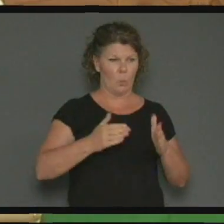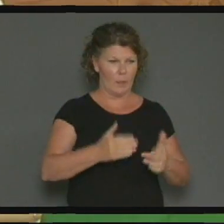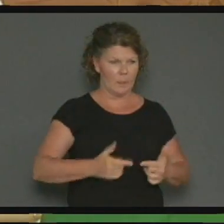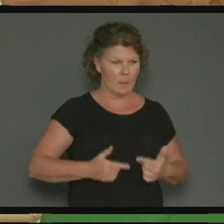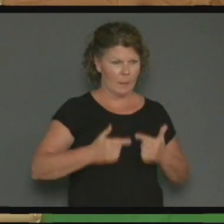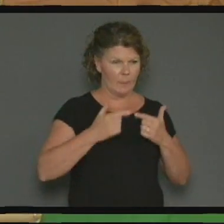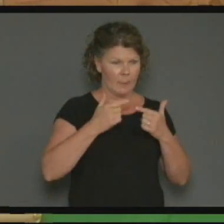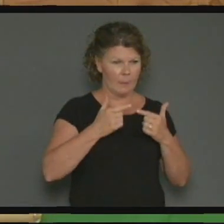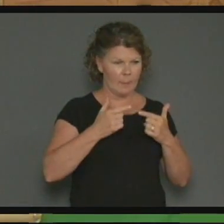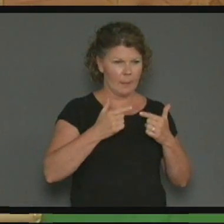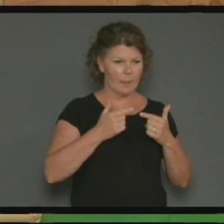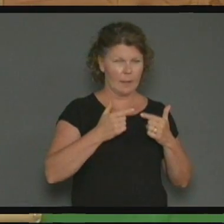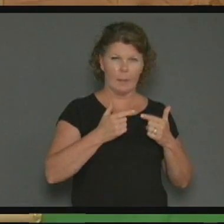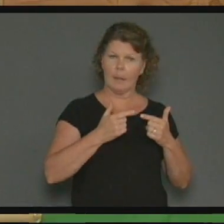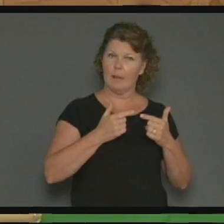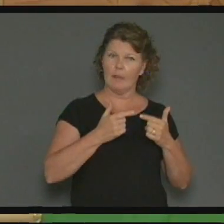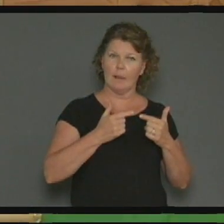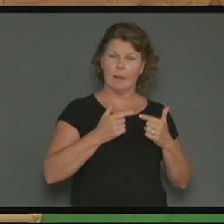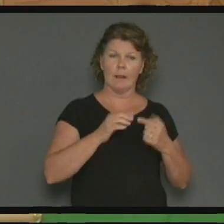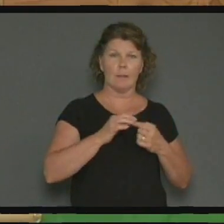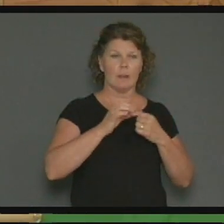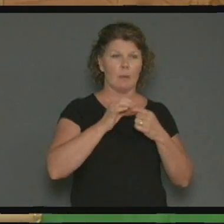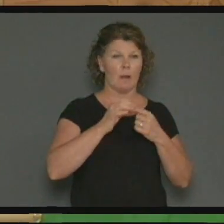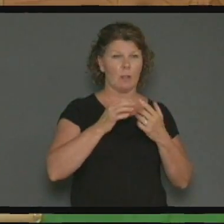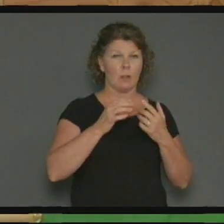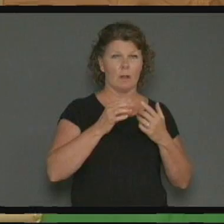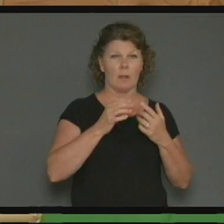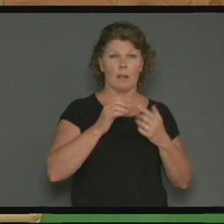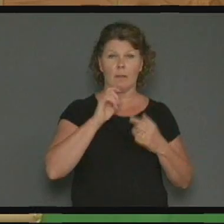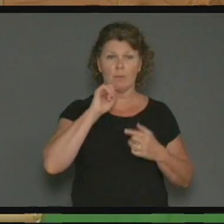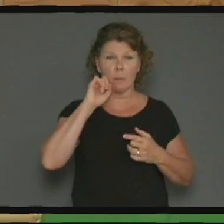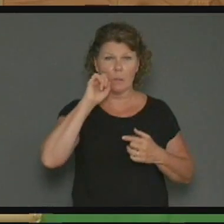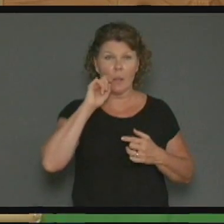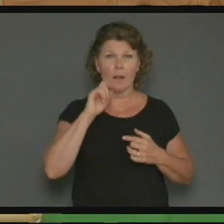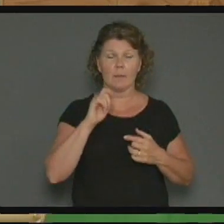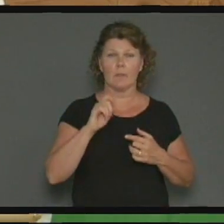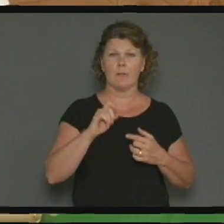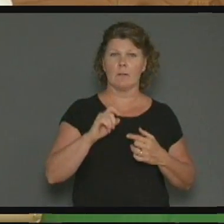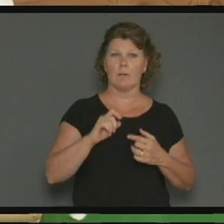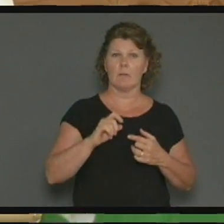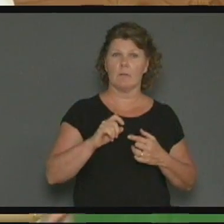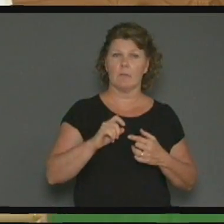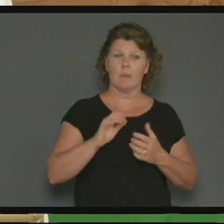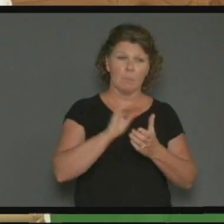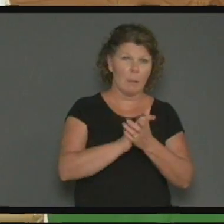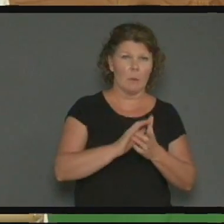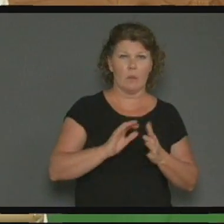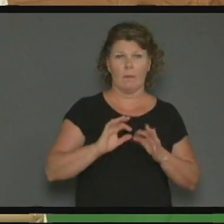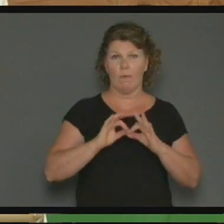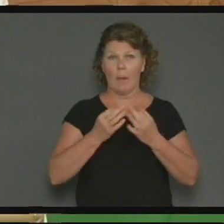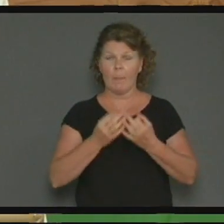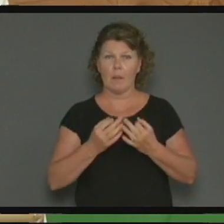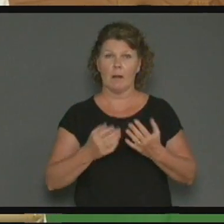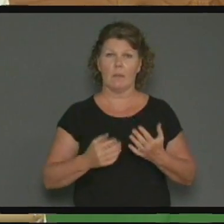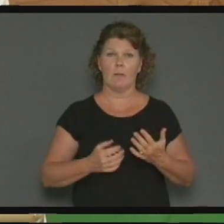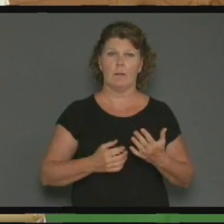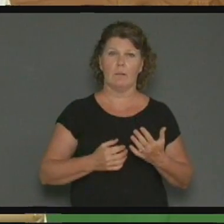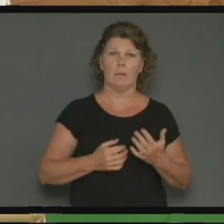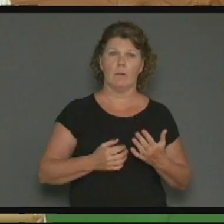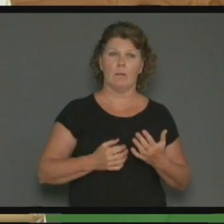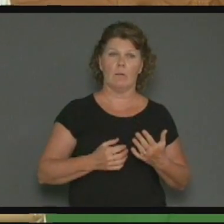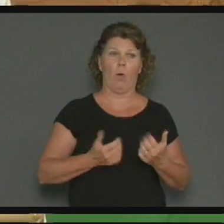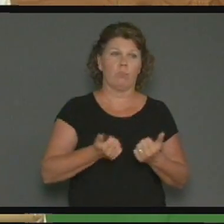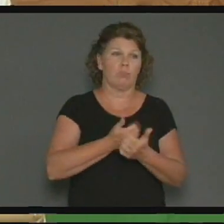certain lifestyles, especially when it comes to sex and sexuality and marriage and family, is